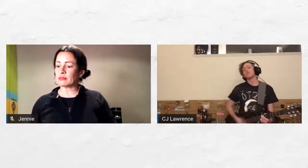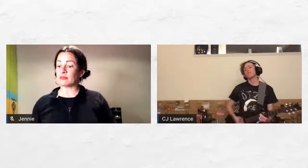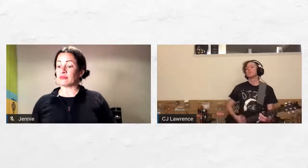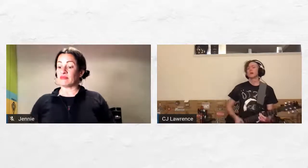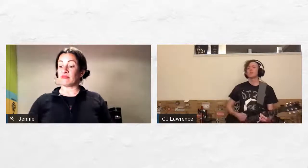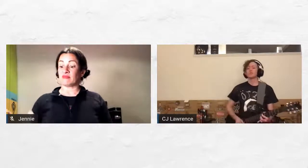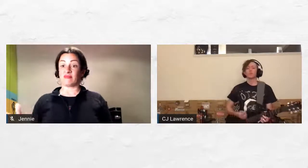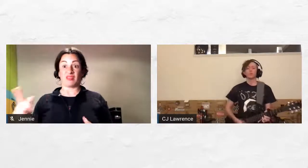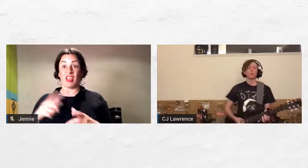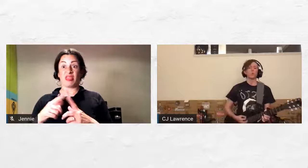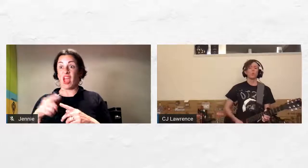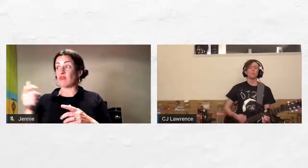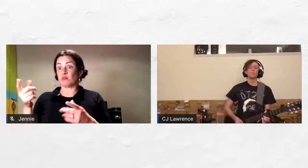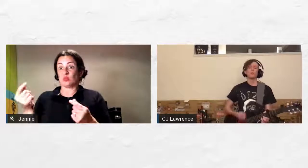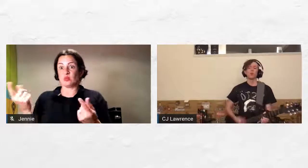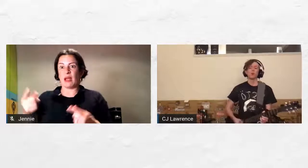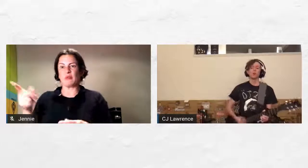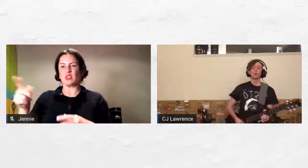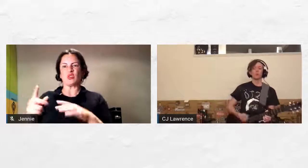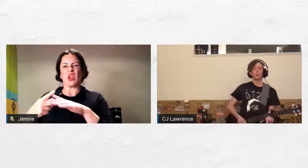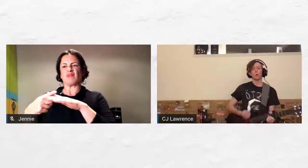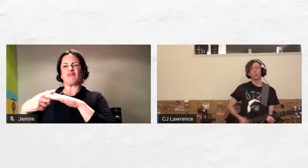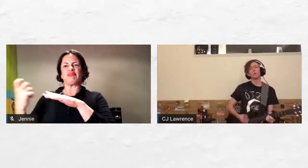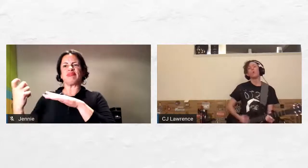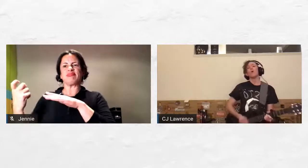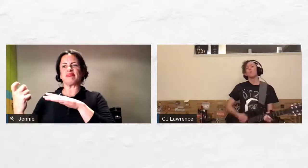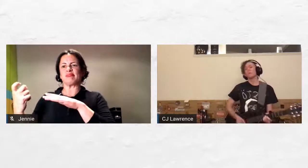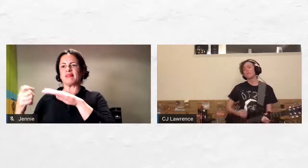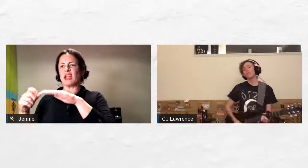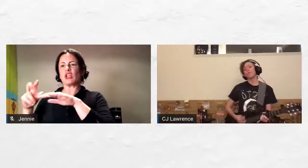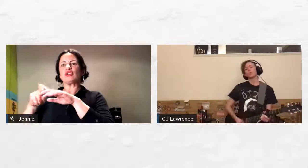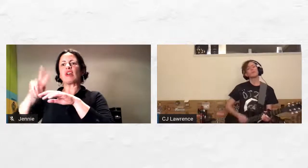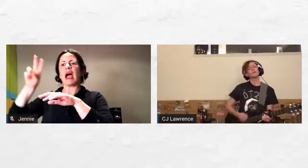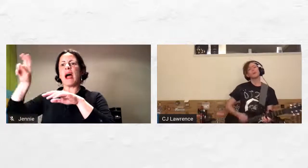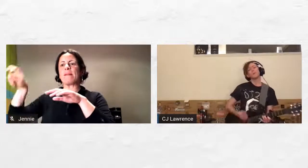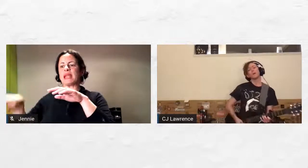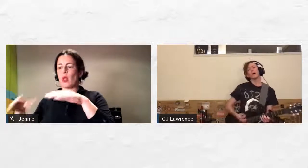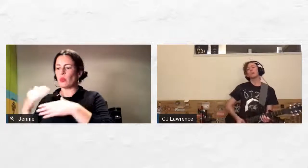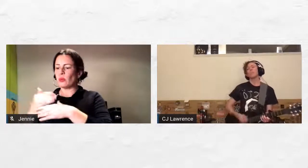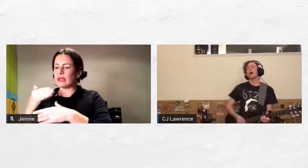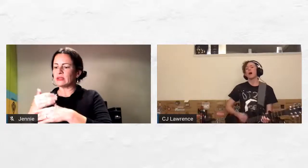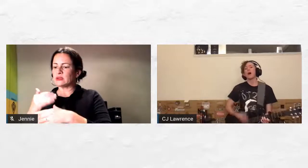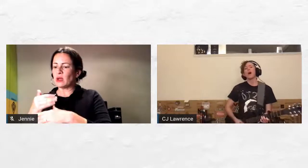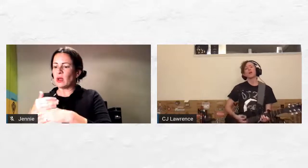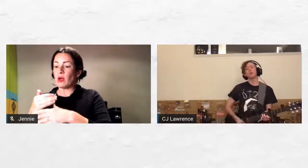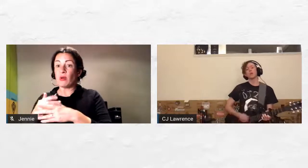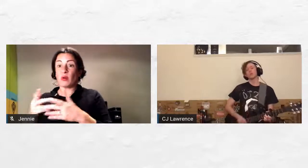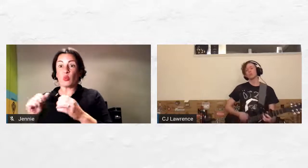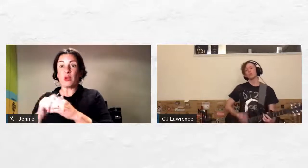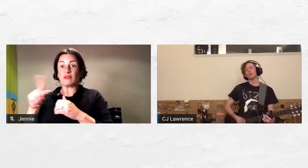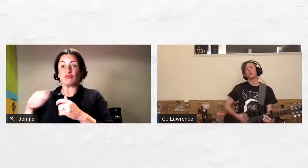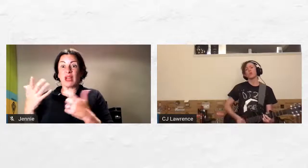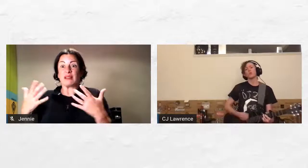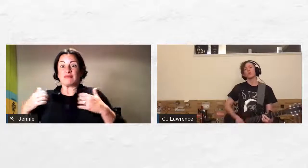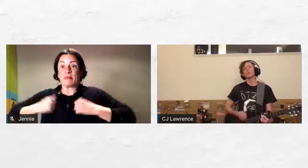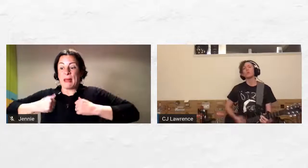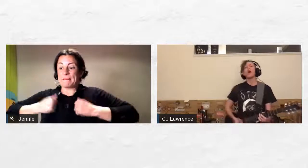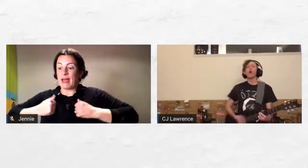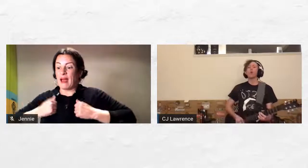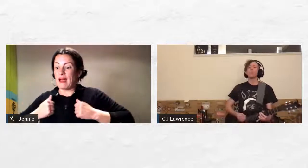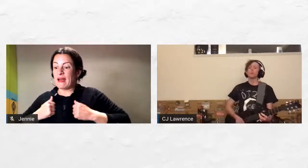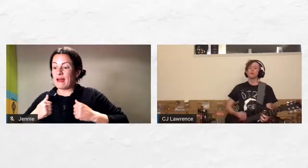Then you jumped out your window with only a backpack all